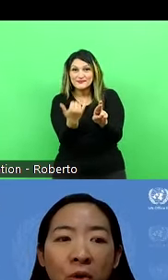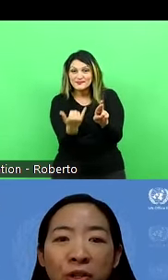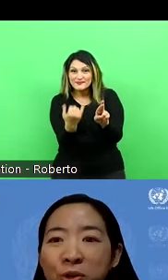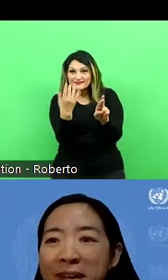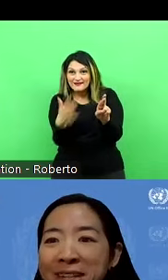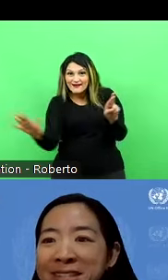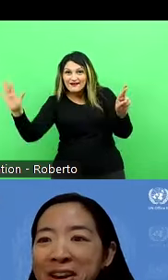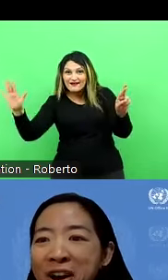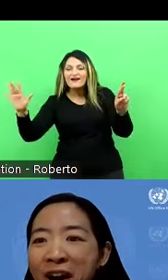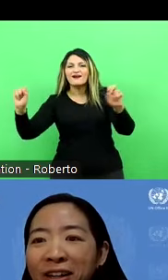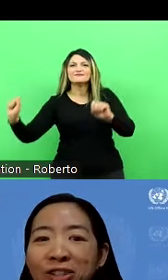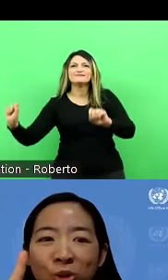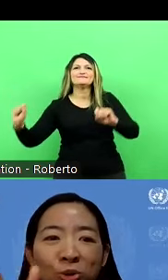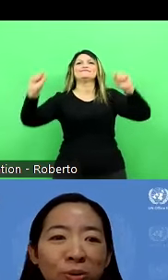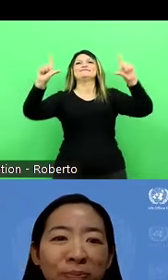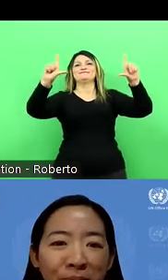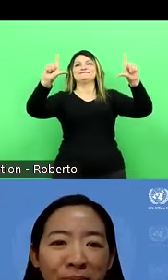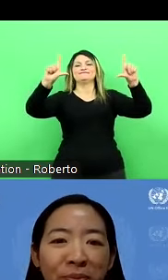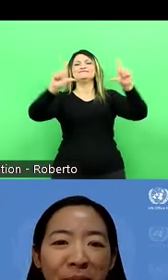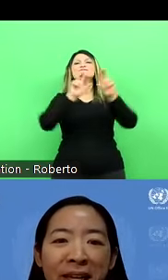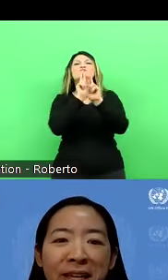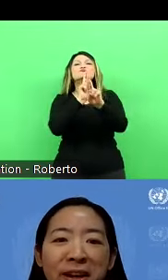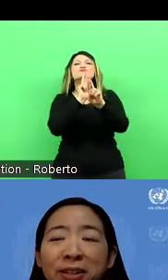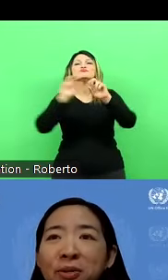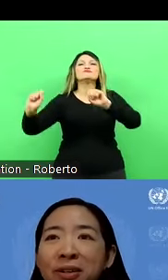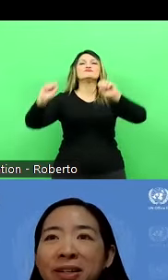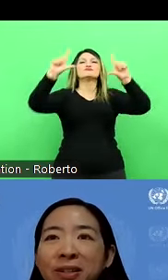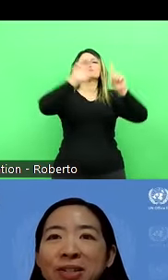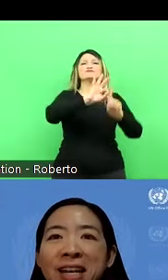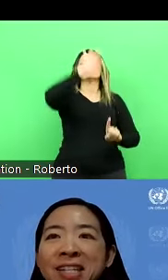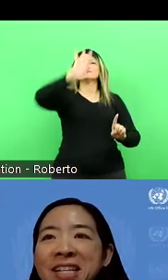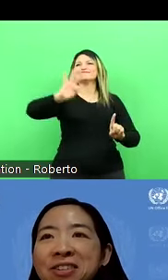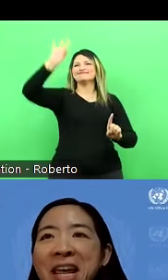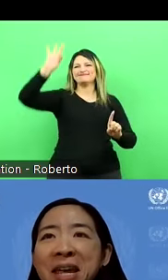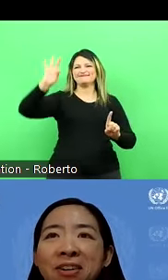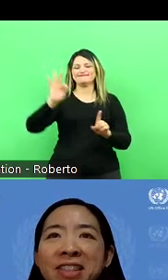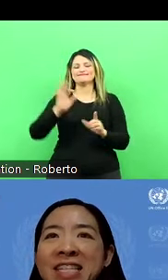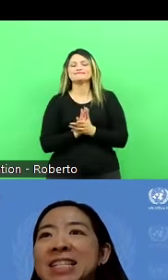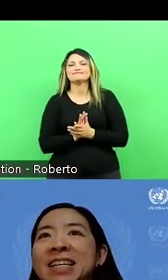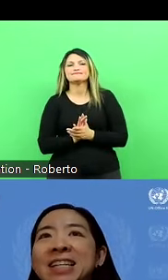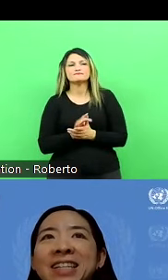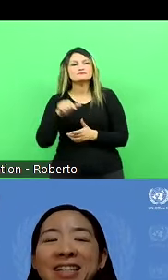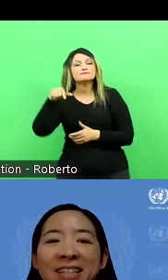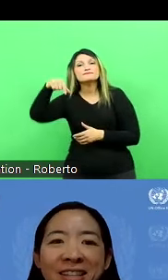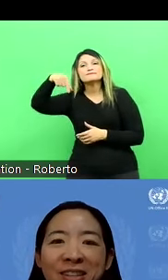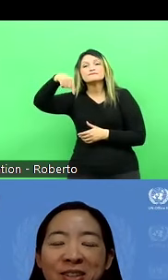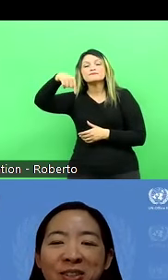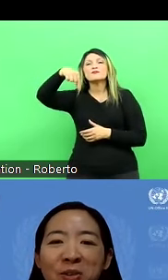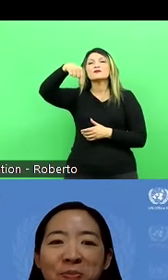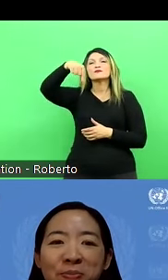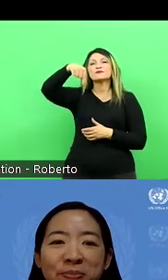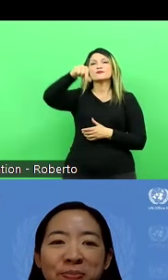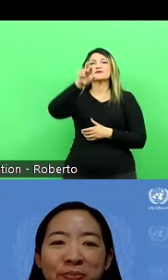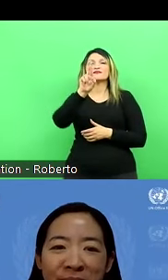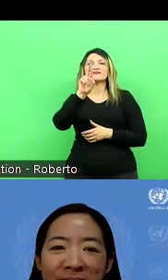just plug in the code UNDRR2 in there. I'll start to see your names on this.